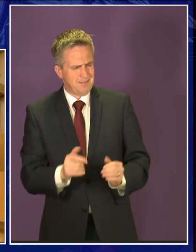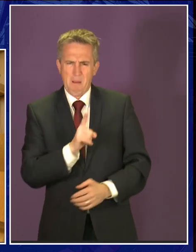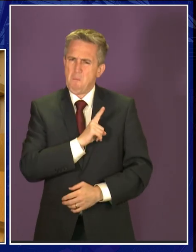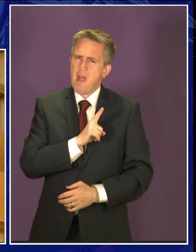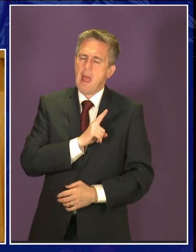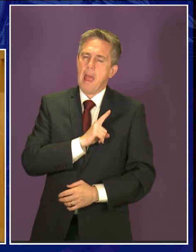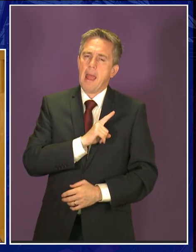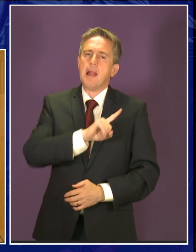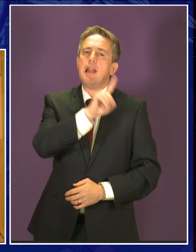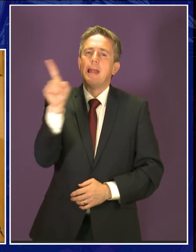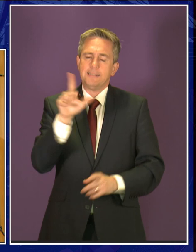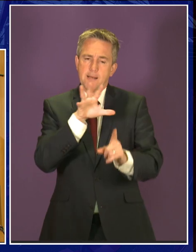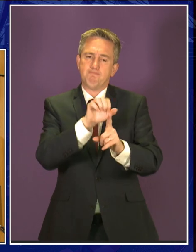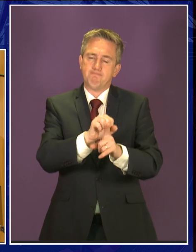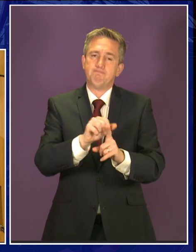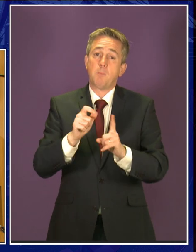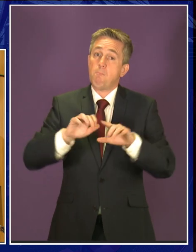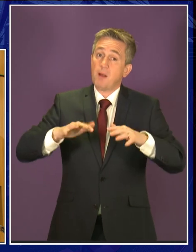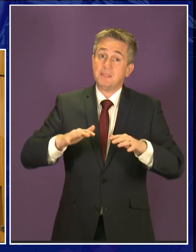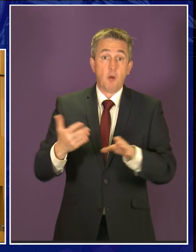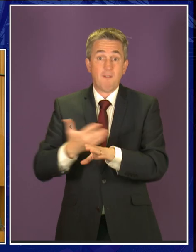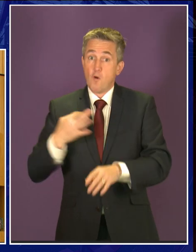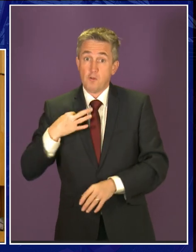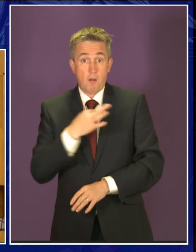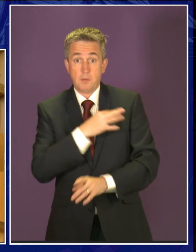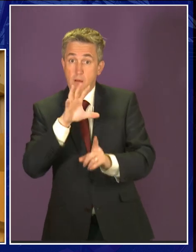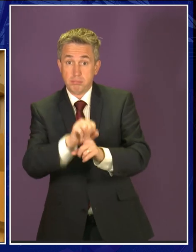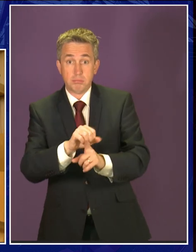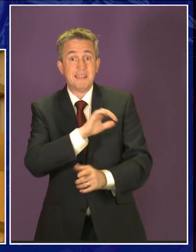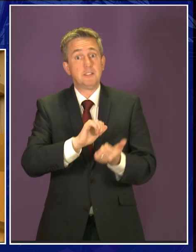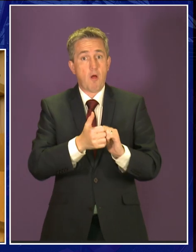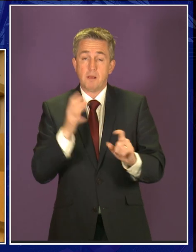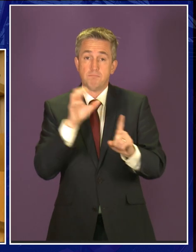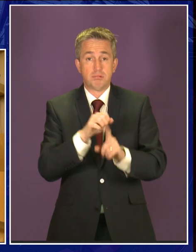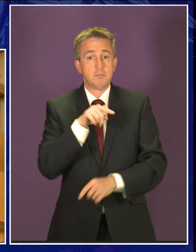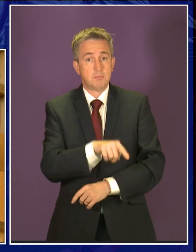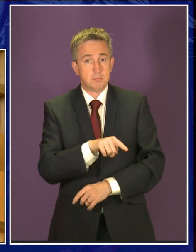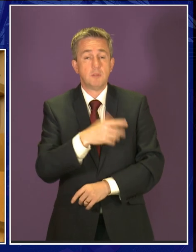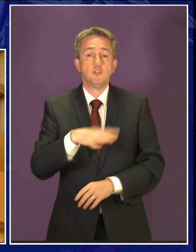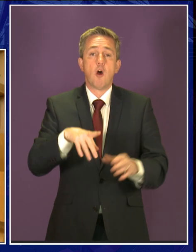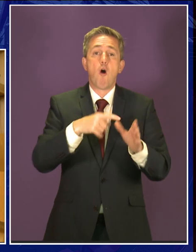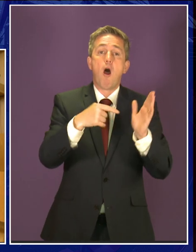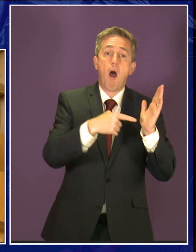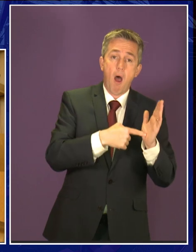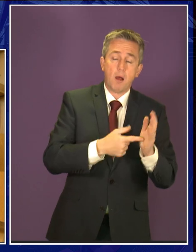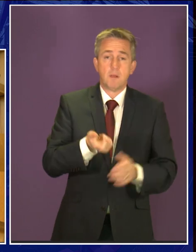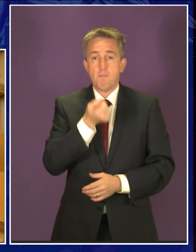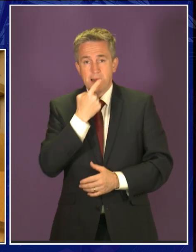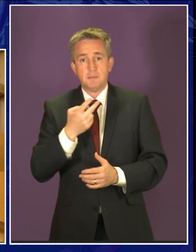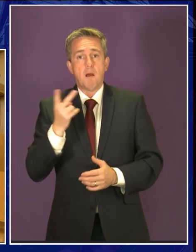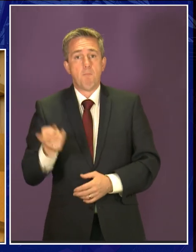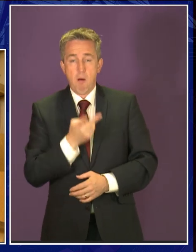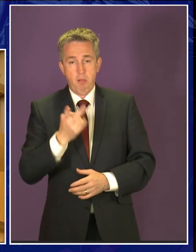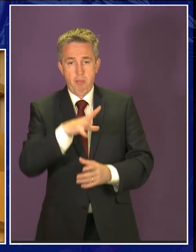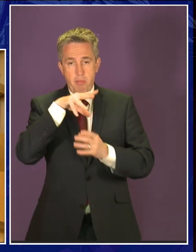sign of what later becomes Parkinson's, before a neurologist had noticed. Now, what about art and medicine as culture? We've heard about David